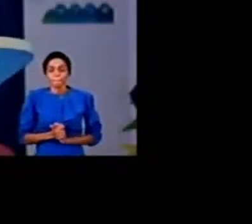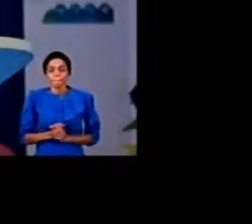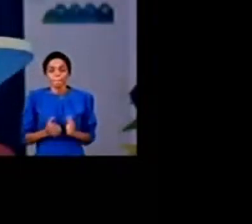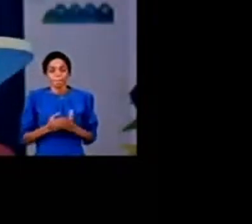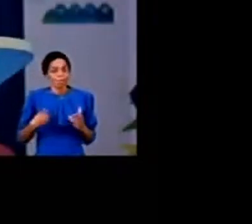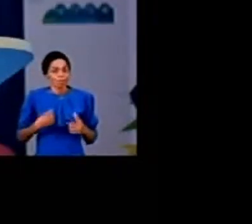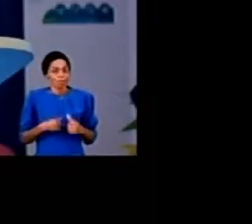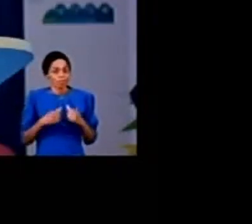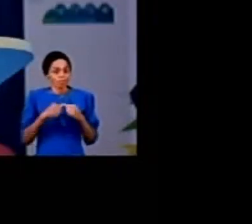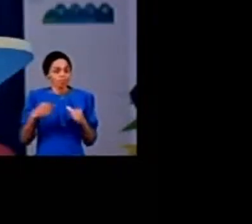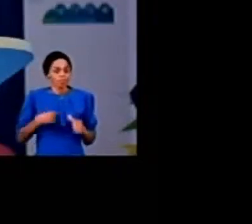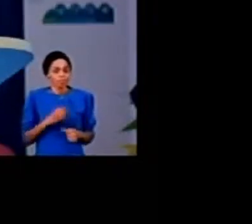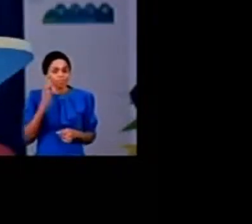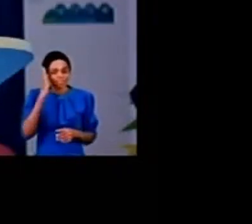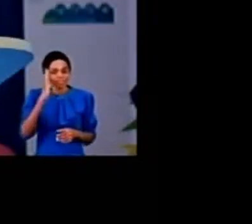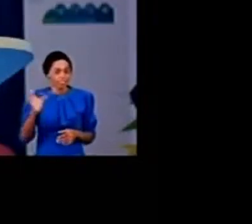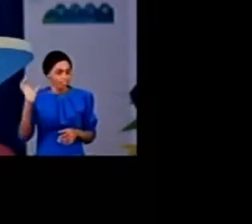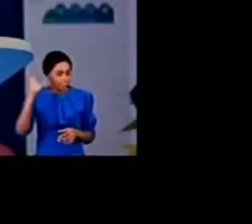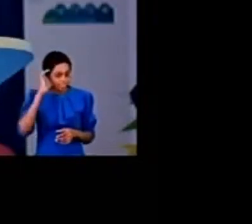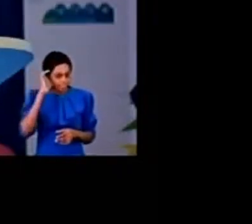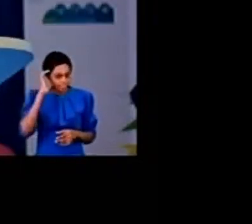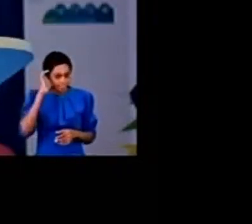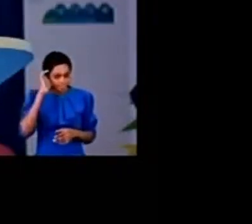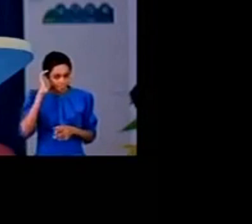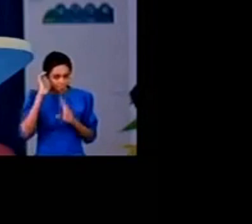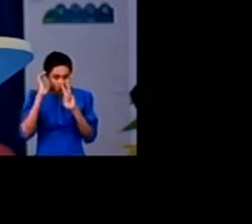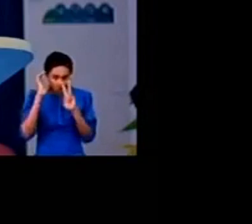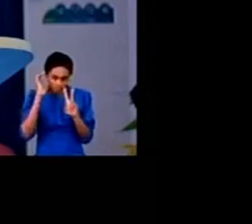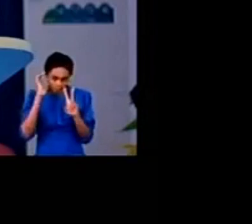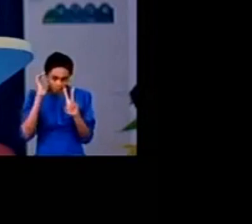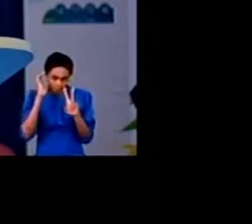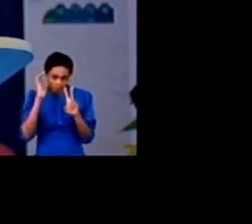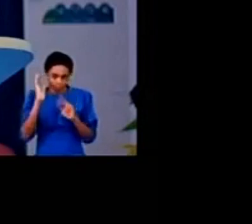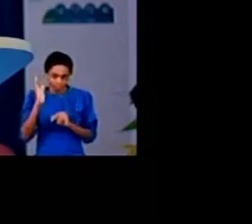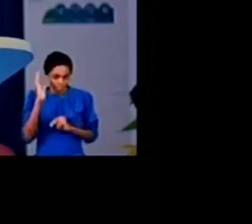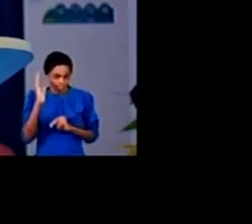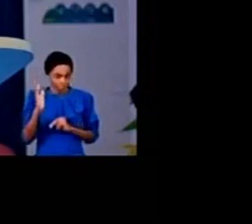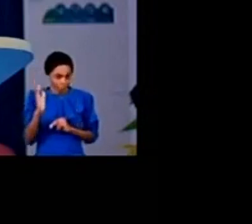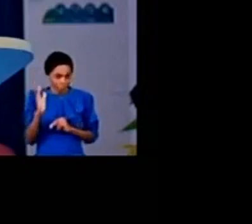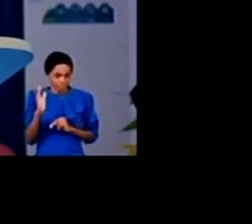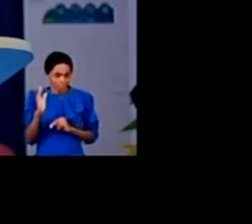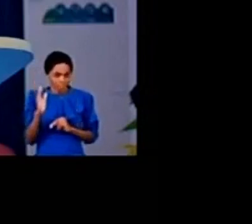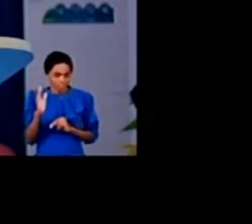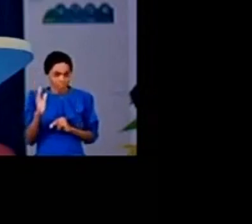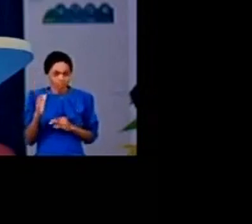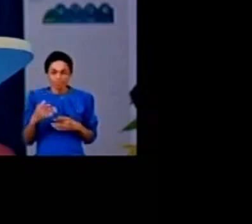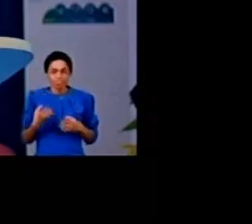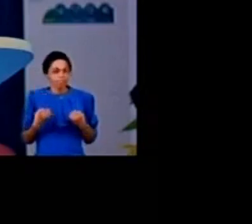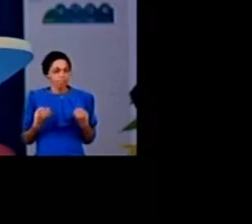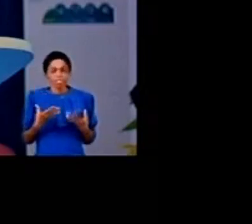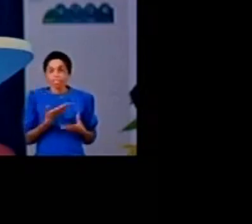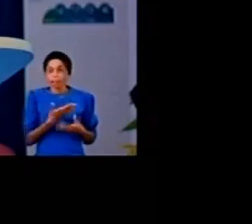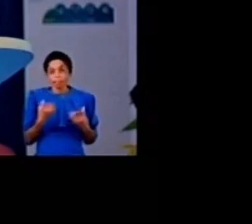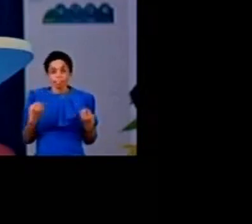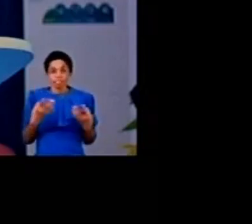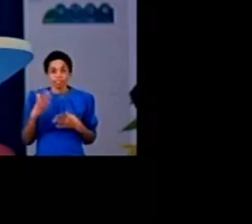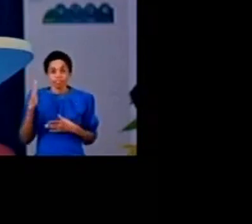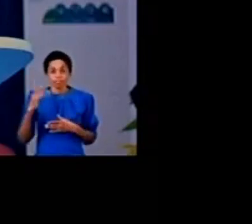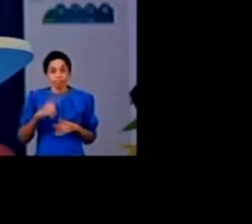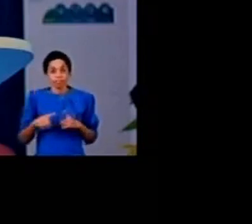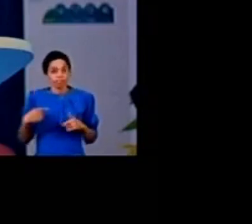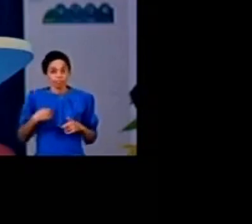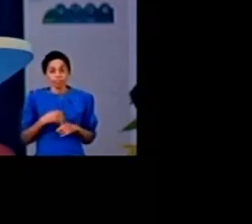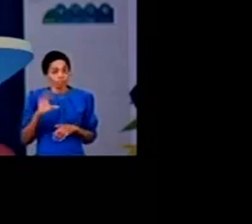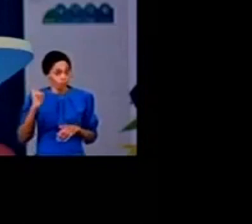but we'll pick two for now. We're going to listen to many after the outpouring of rain